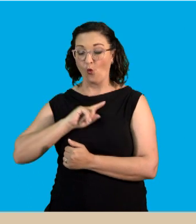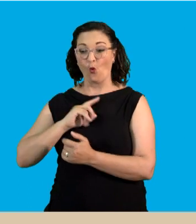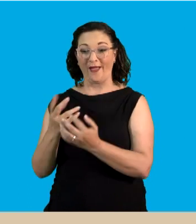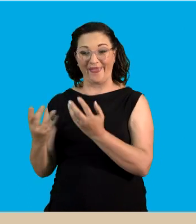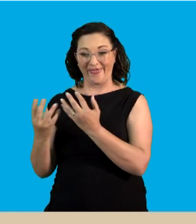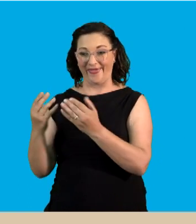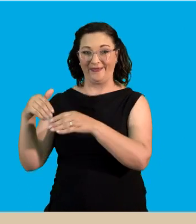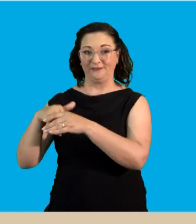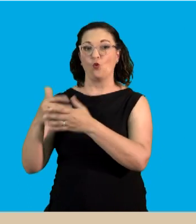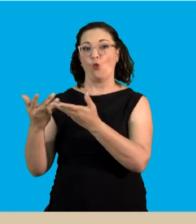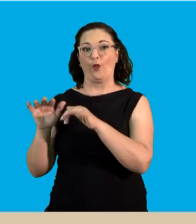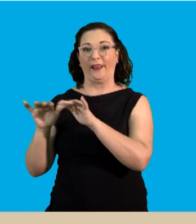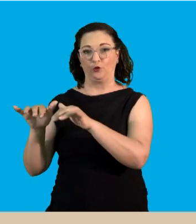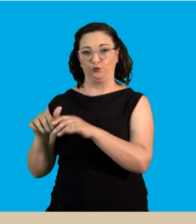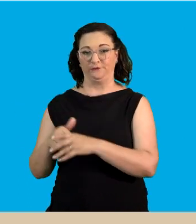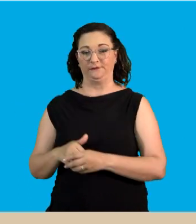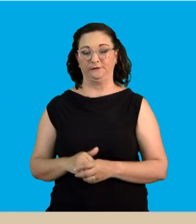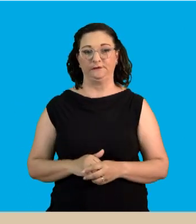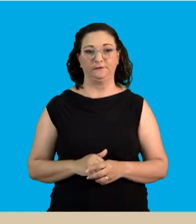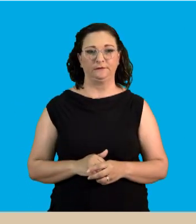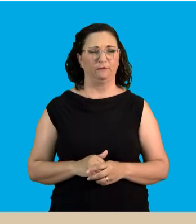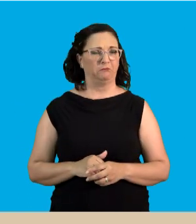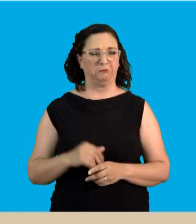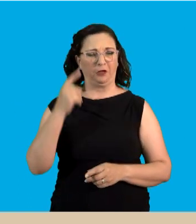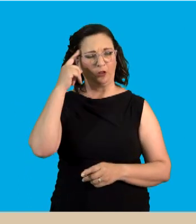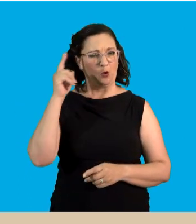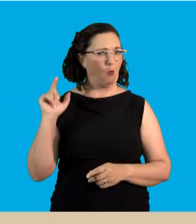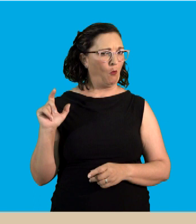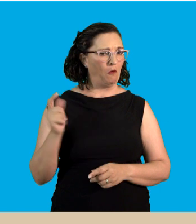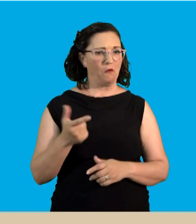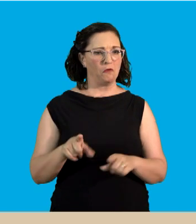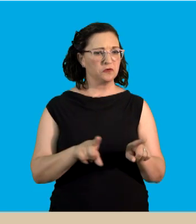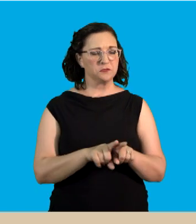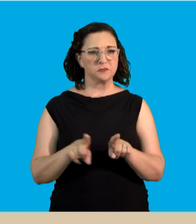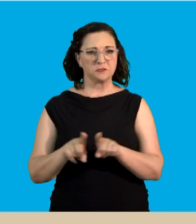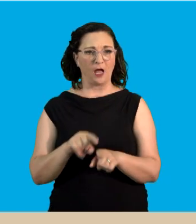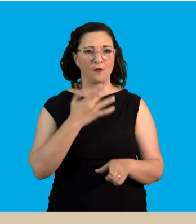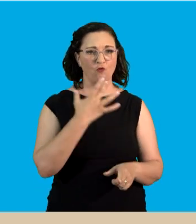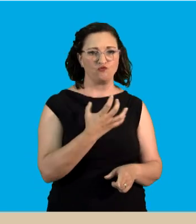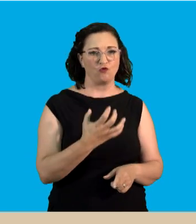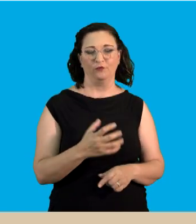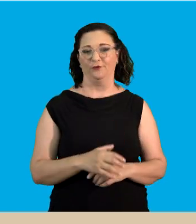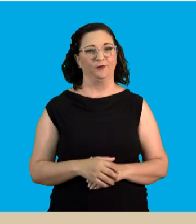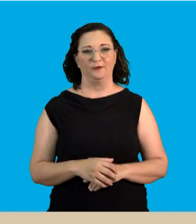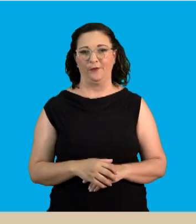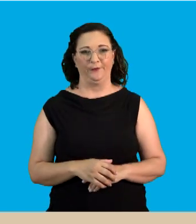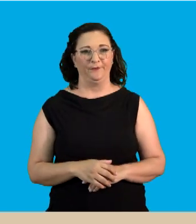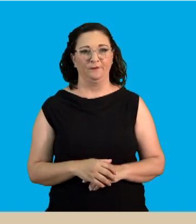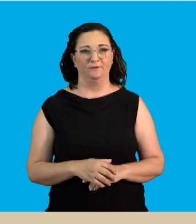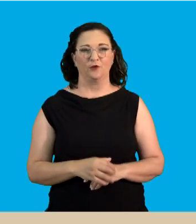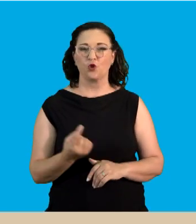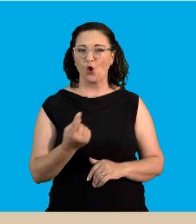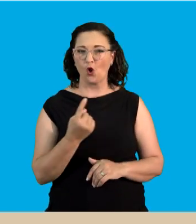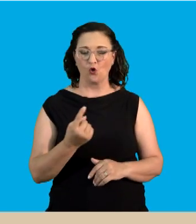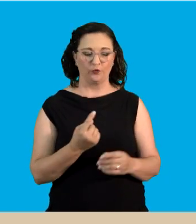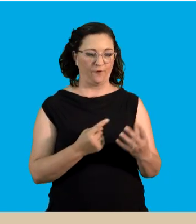of, gases and liquids. So please do not think that all planets are rocky. We already mentioned that